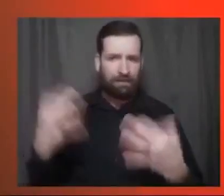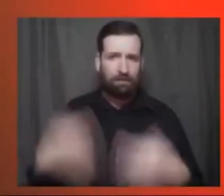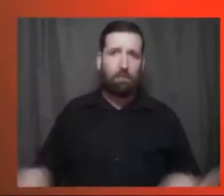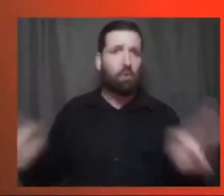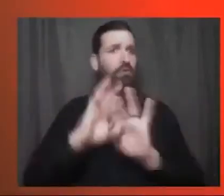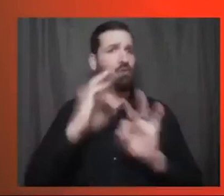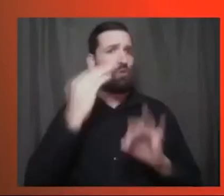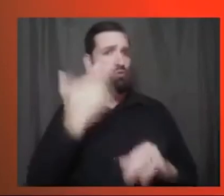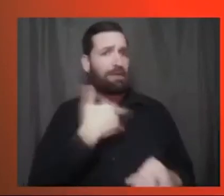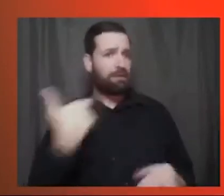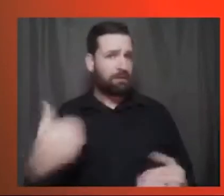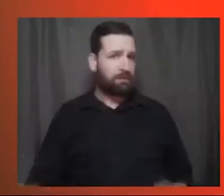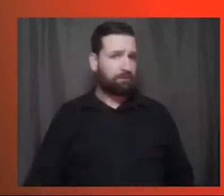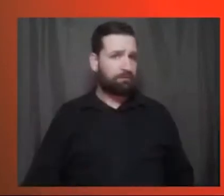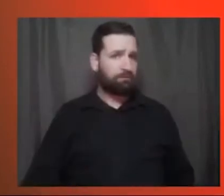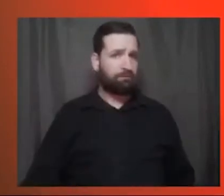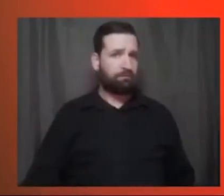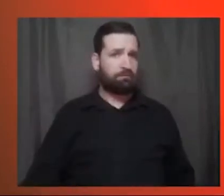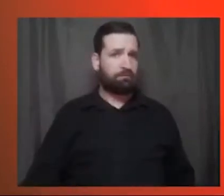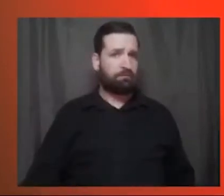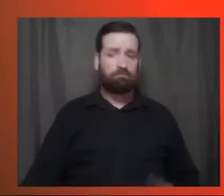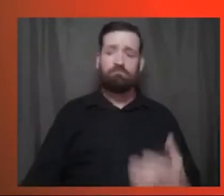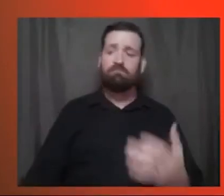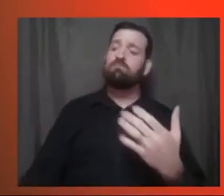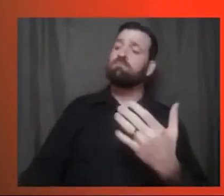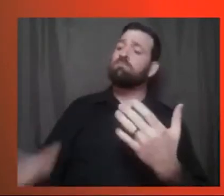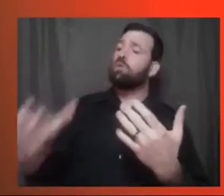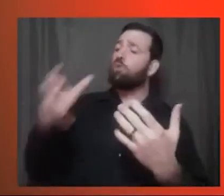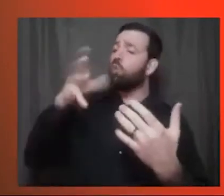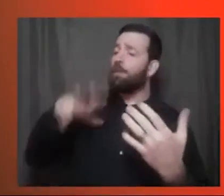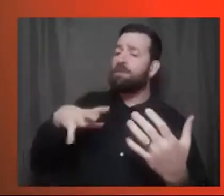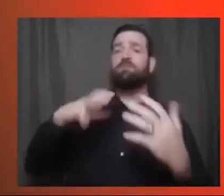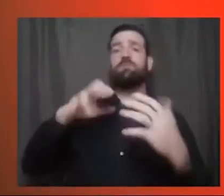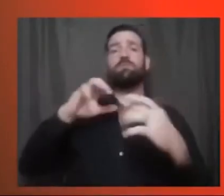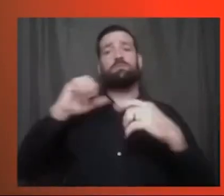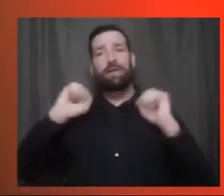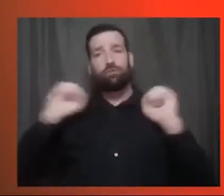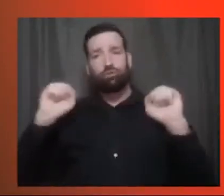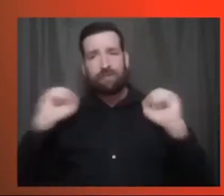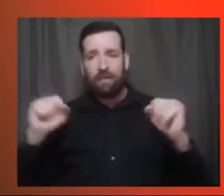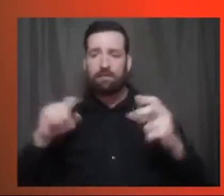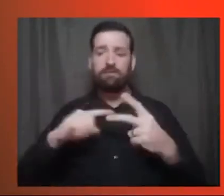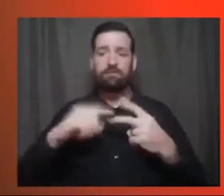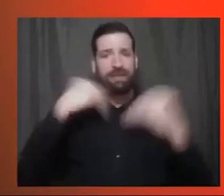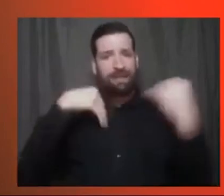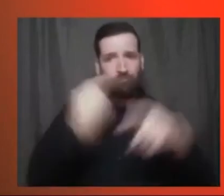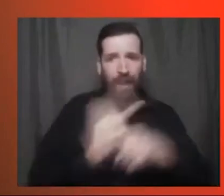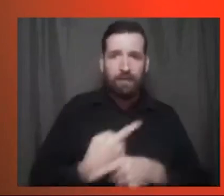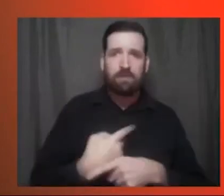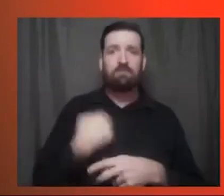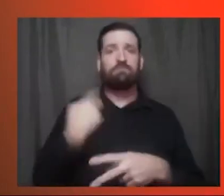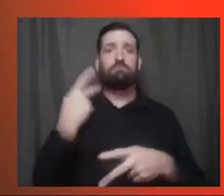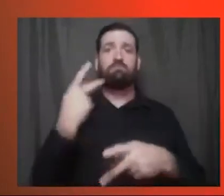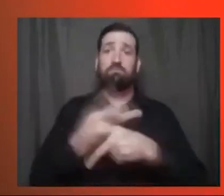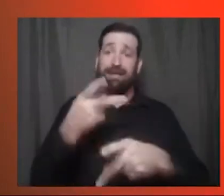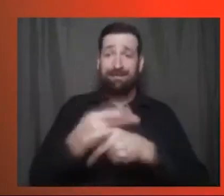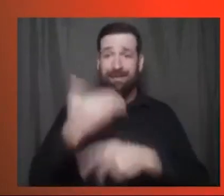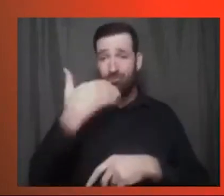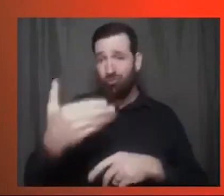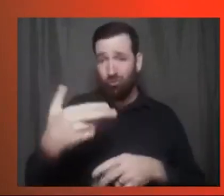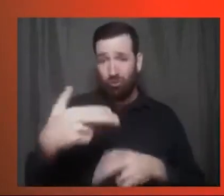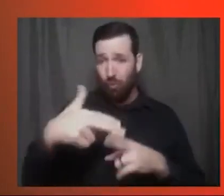have women that exercise, eat right, maintain an ideal body weight, but have